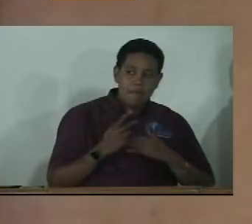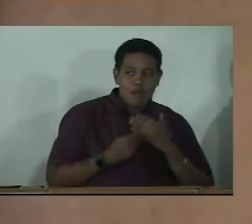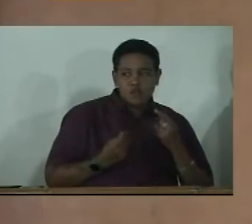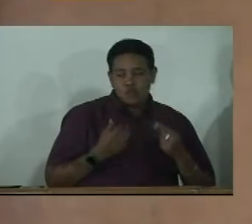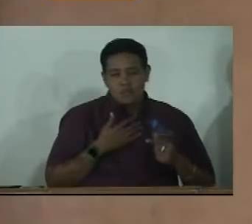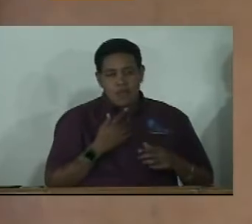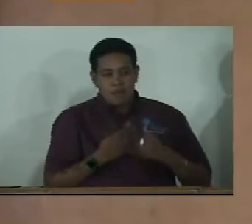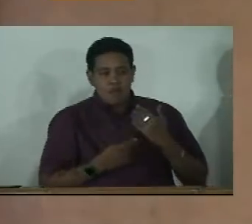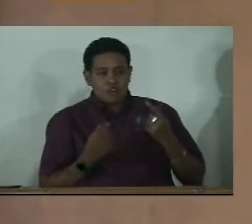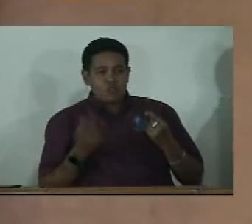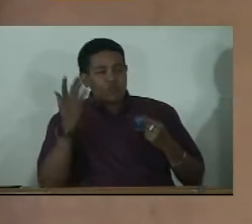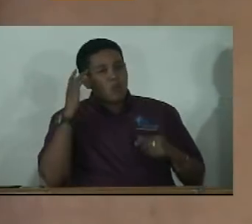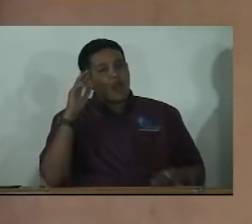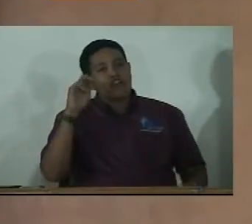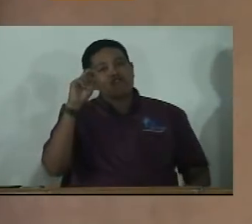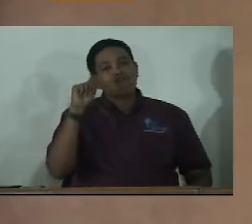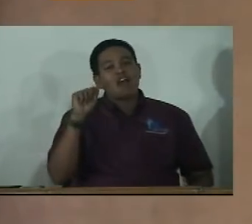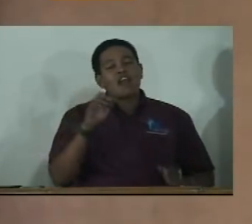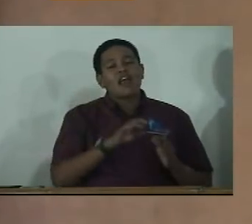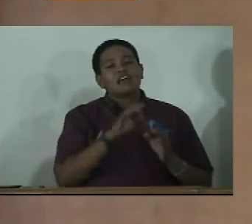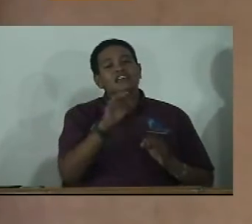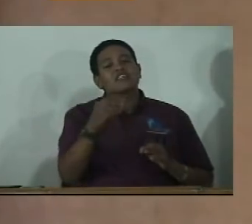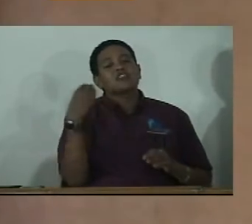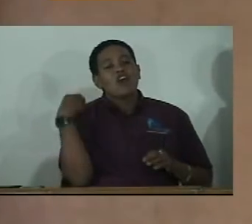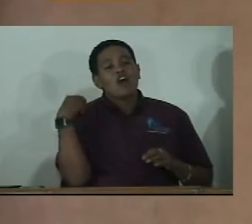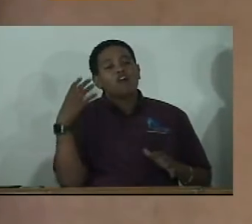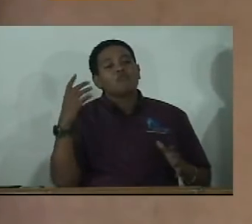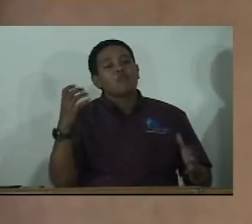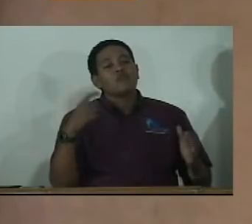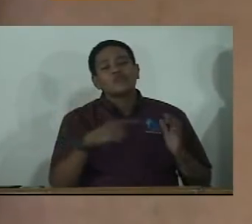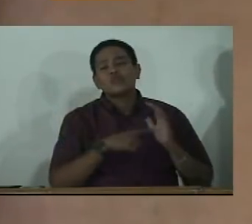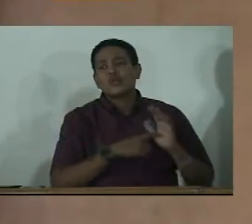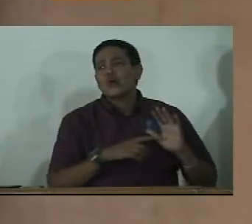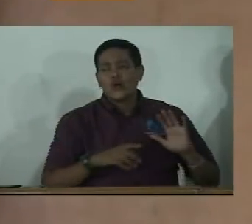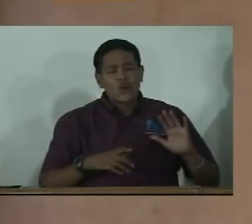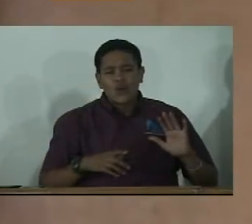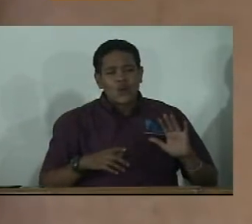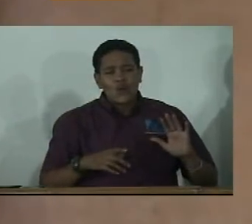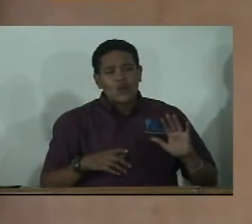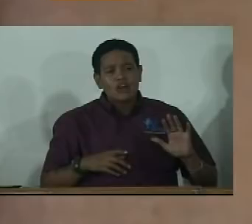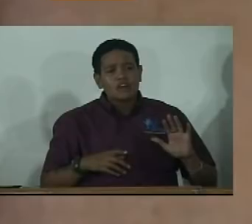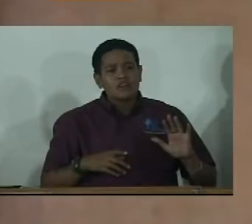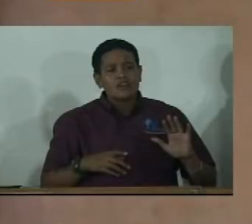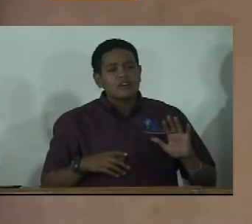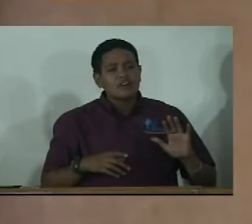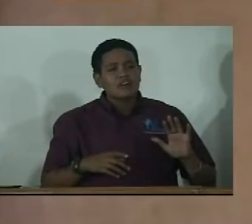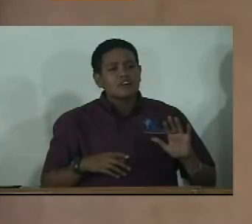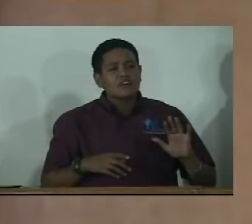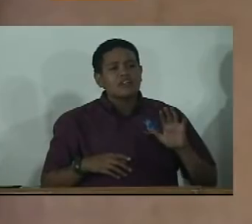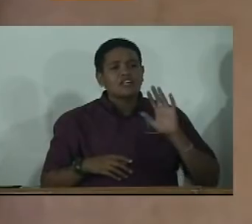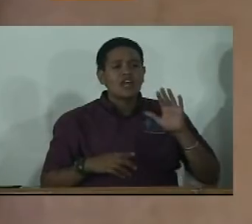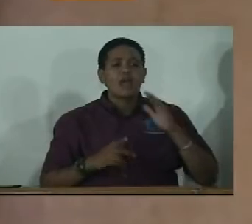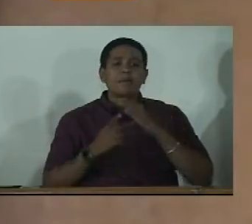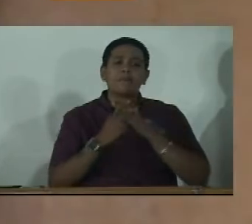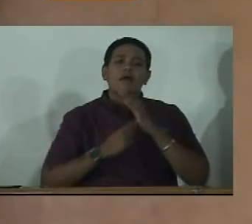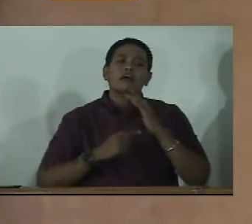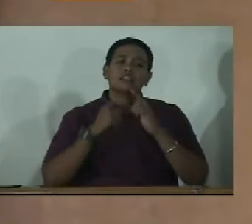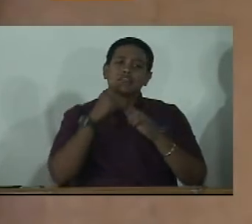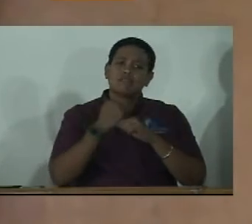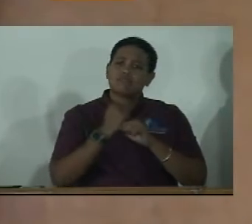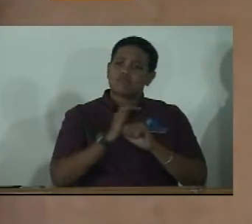the RADA extension officers want to show that their parish is producing